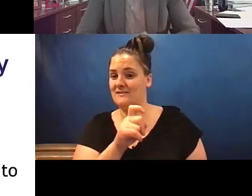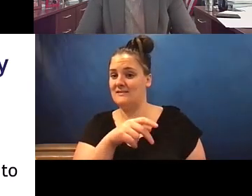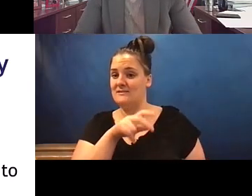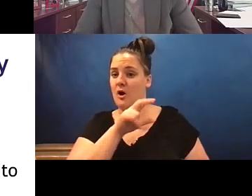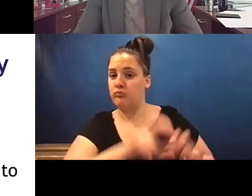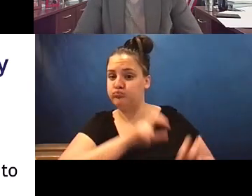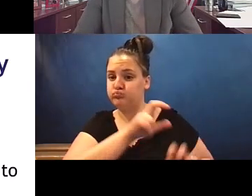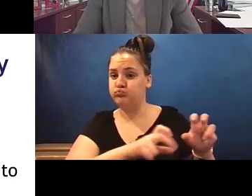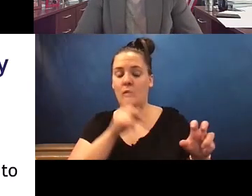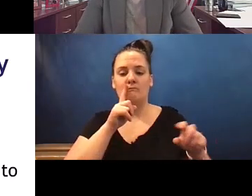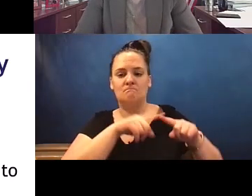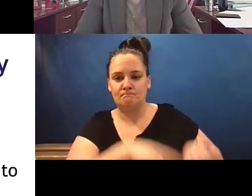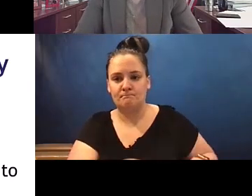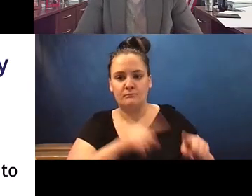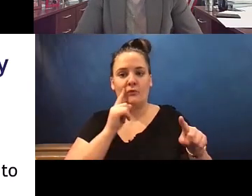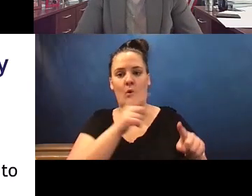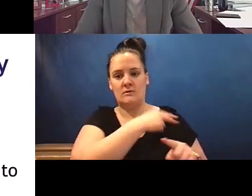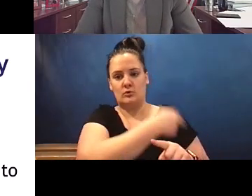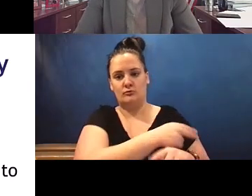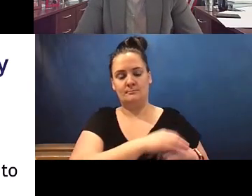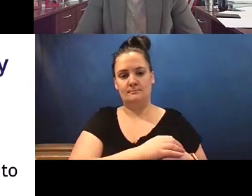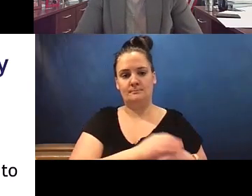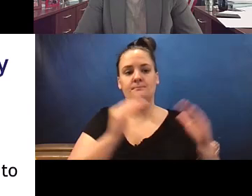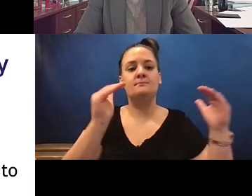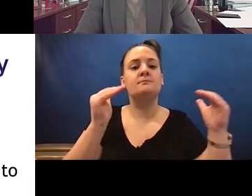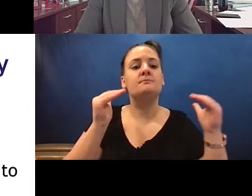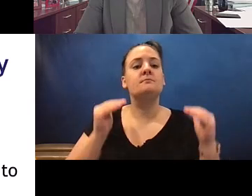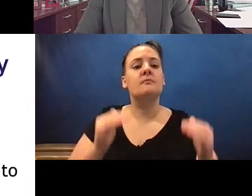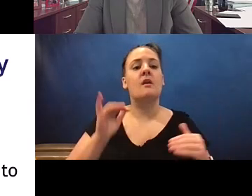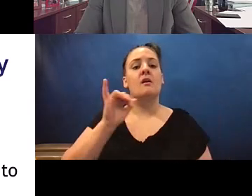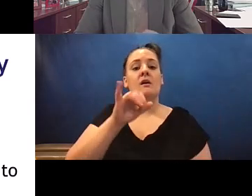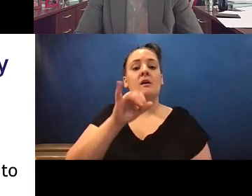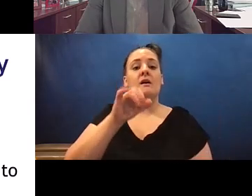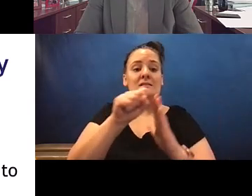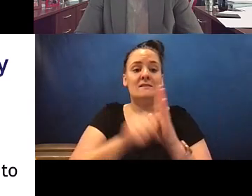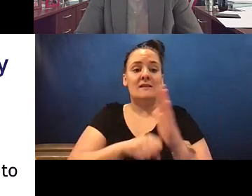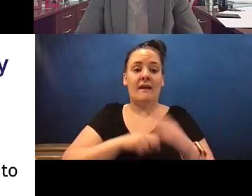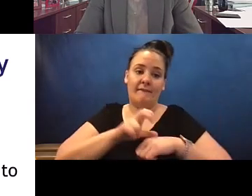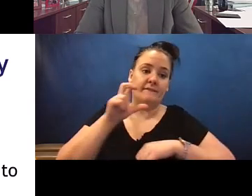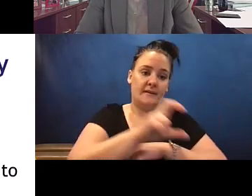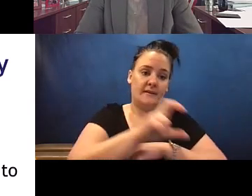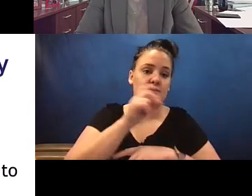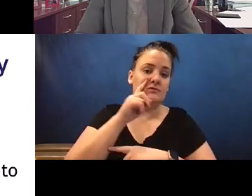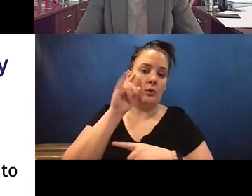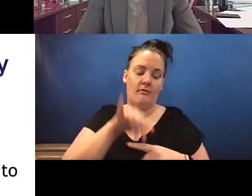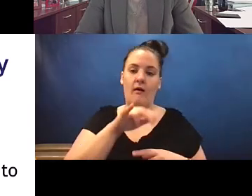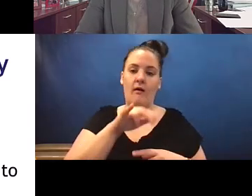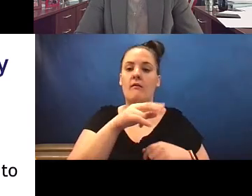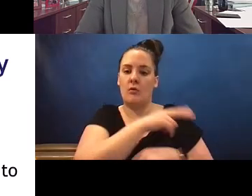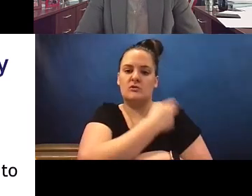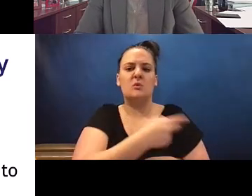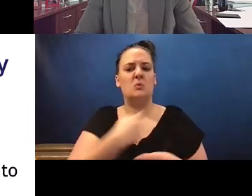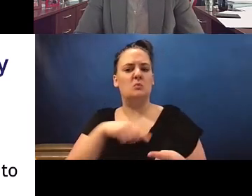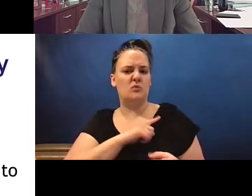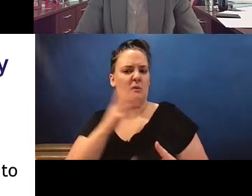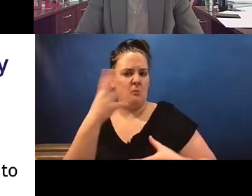So this state invests in rural hospitals, does the best we can, and that's one of the reasons as we work in partnership that we haven't lost any of